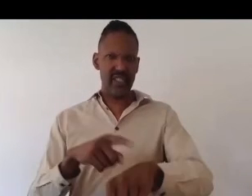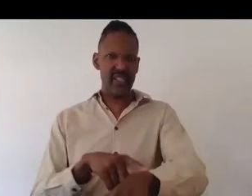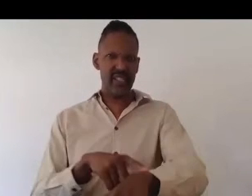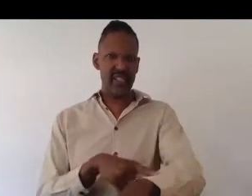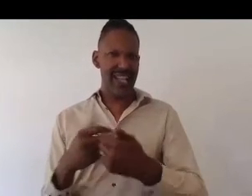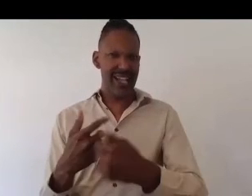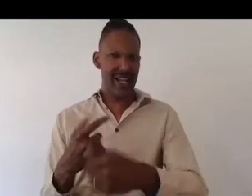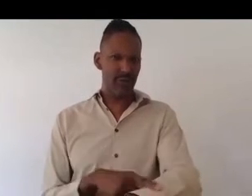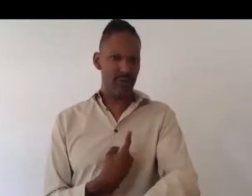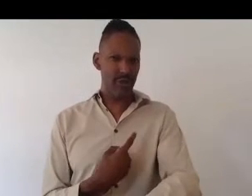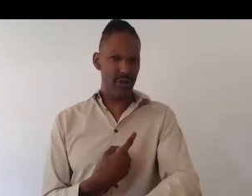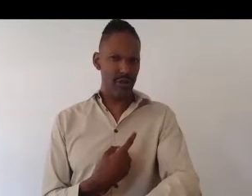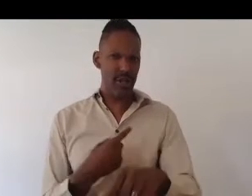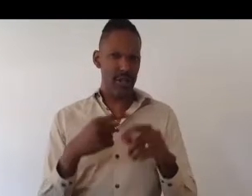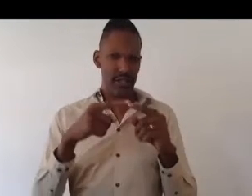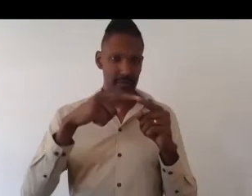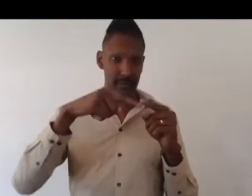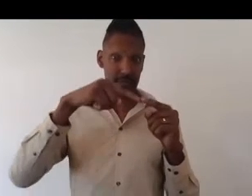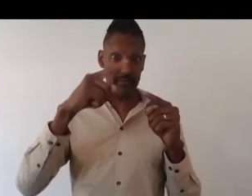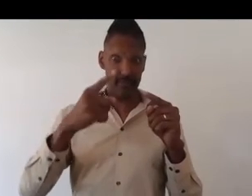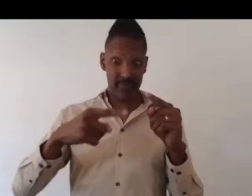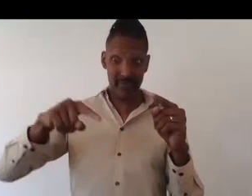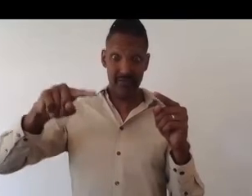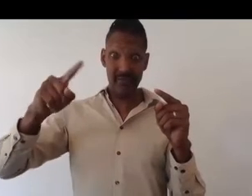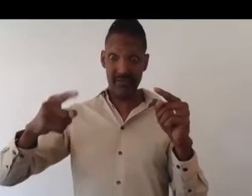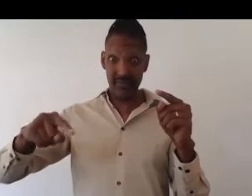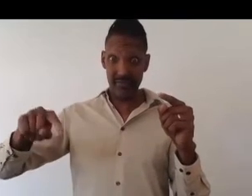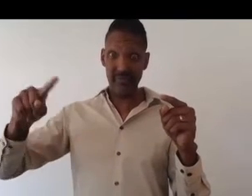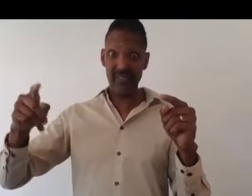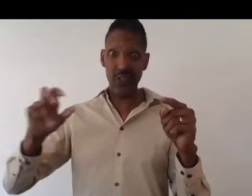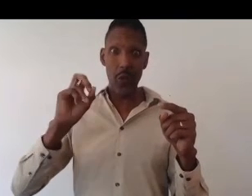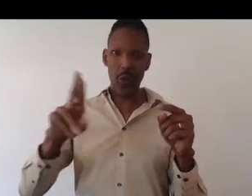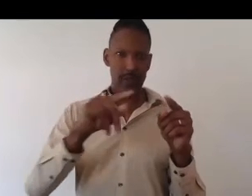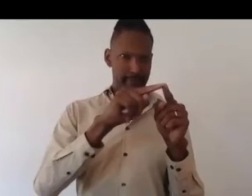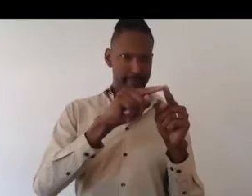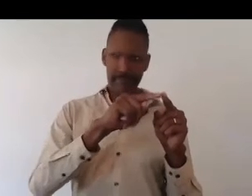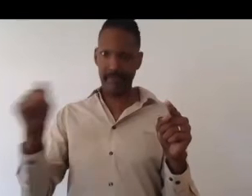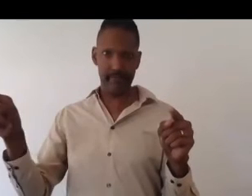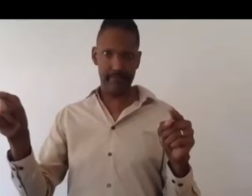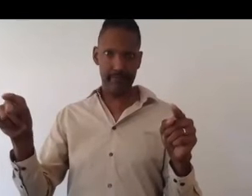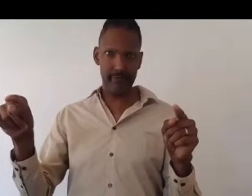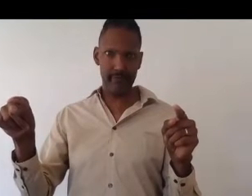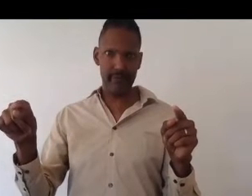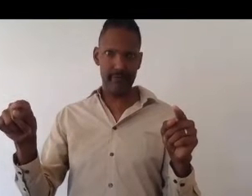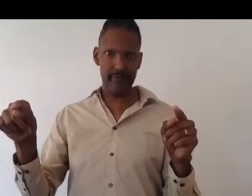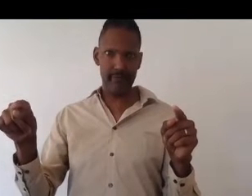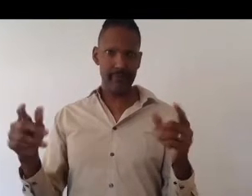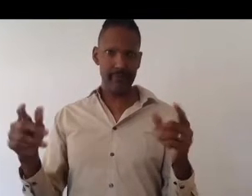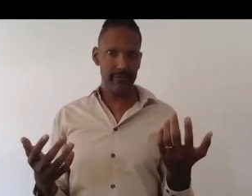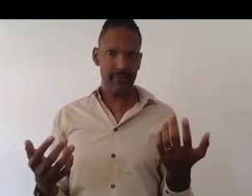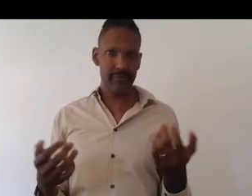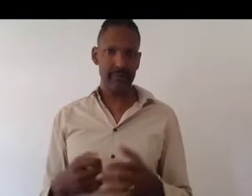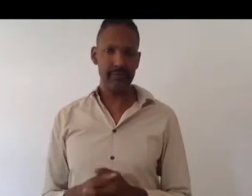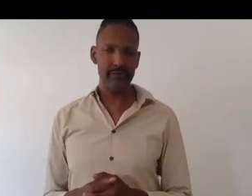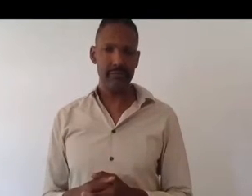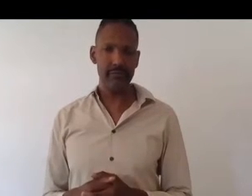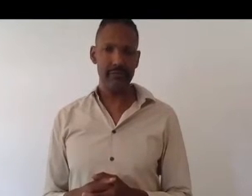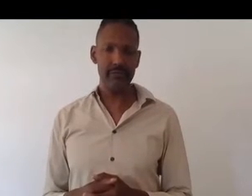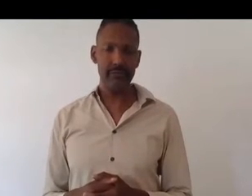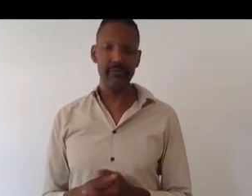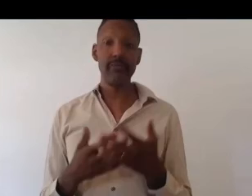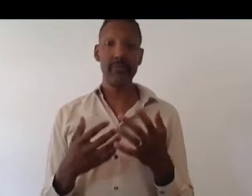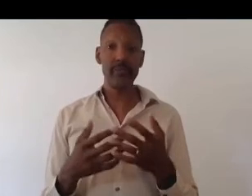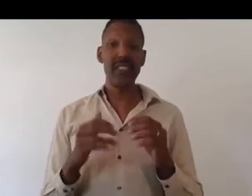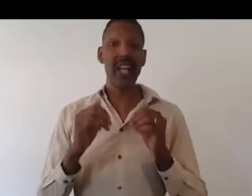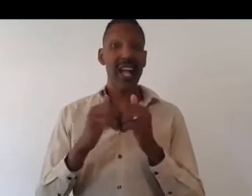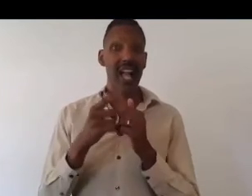mouse tails have different lengths. That's something to learn, that something has an attribute of length. But then how do we measure the length? How do we compare